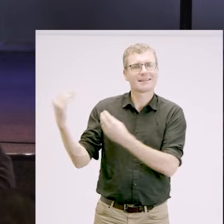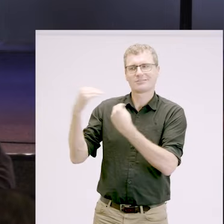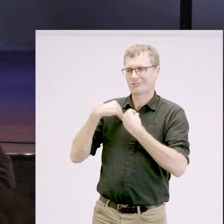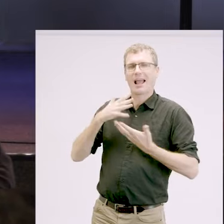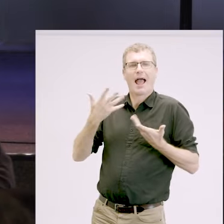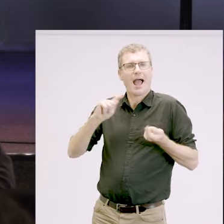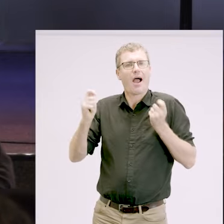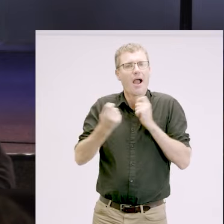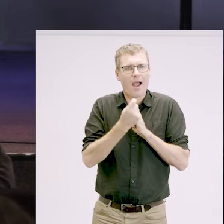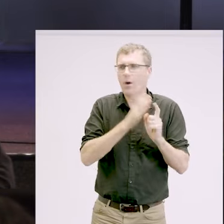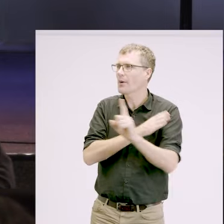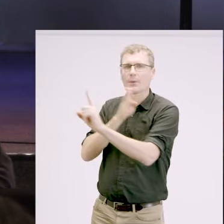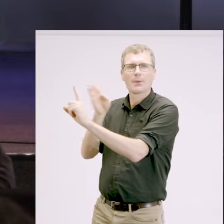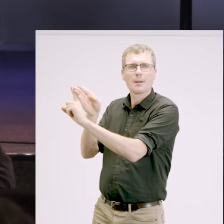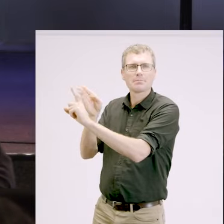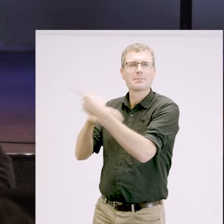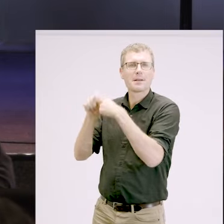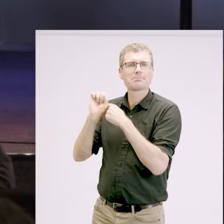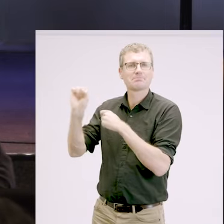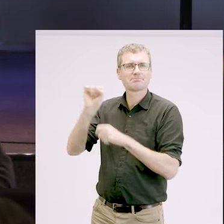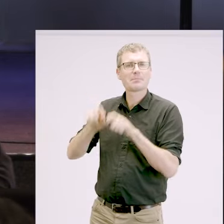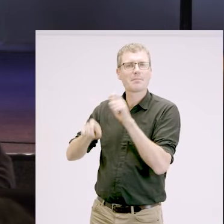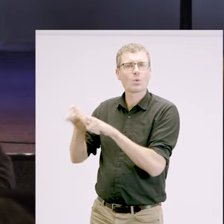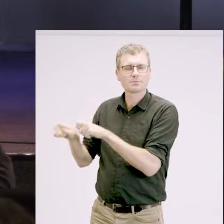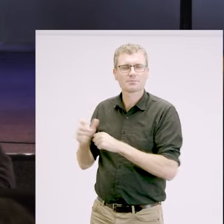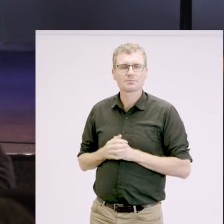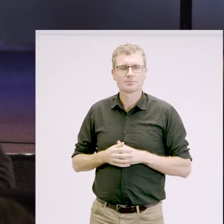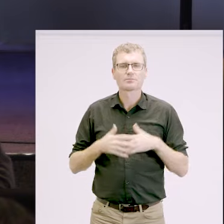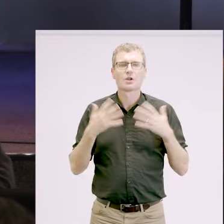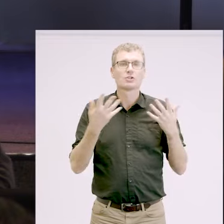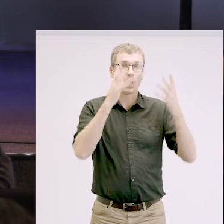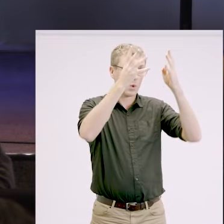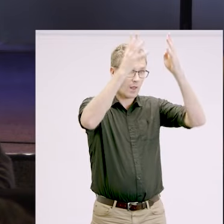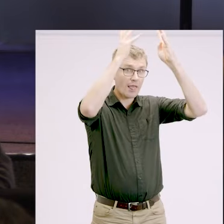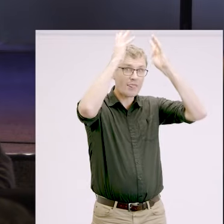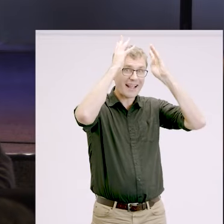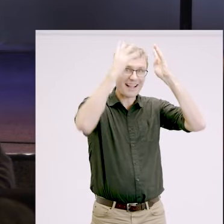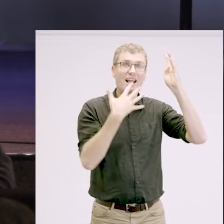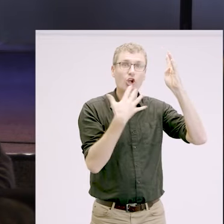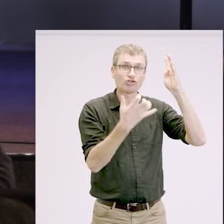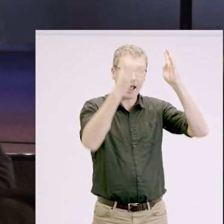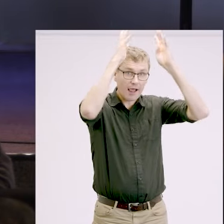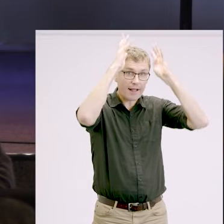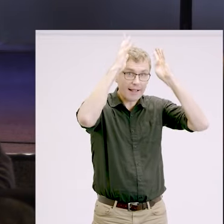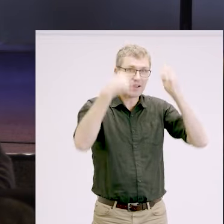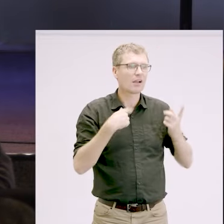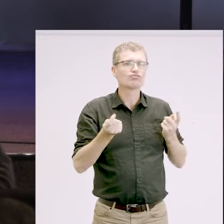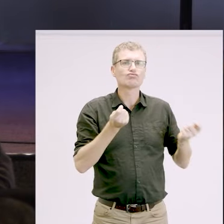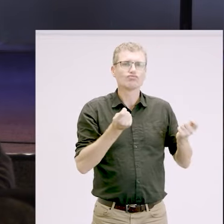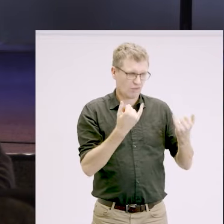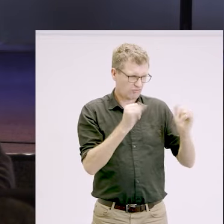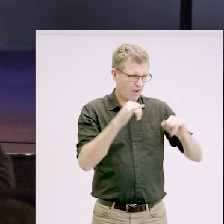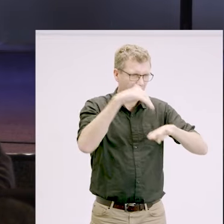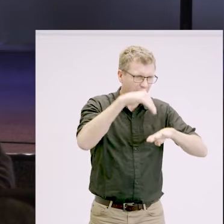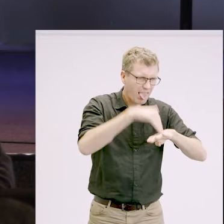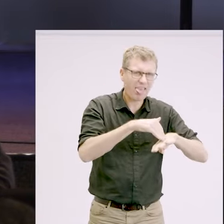people. Does that make sense? Right. So Jehoiakim's presiding over this sort of mixed, corrupt community, and God